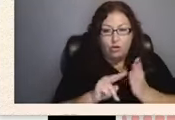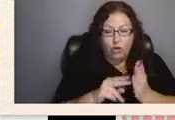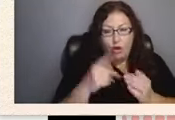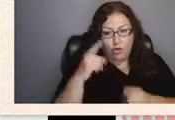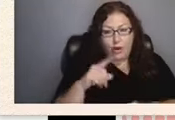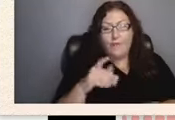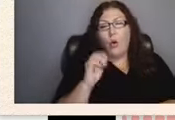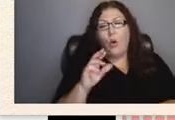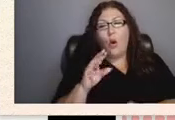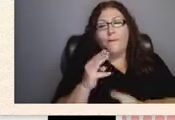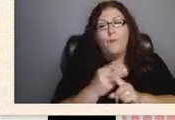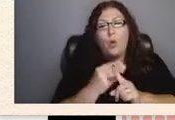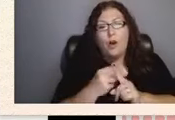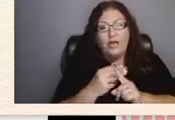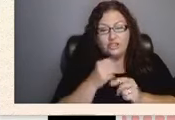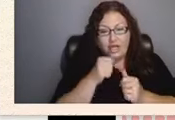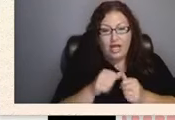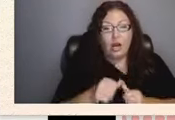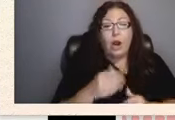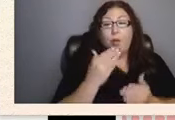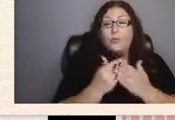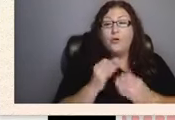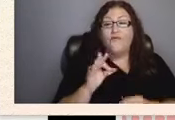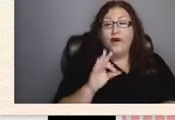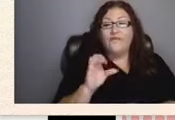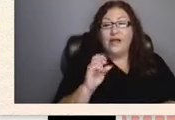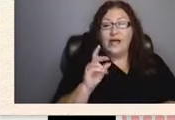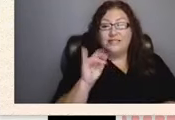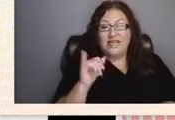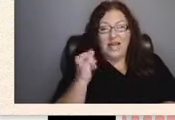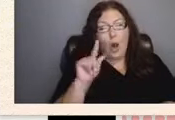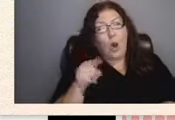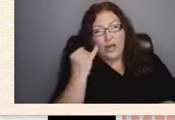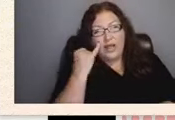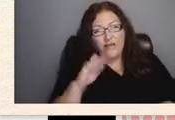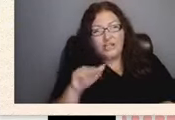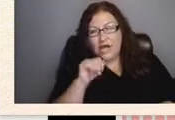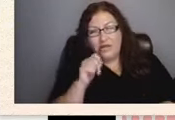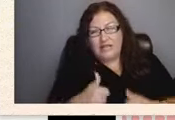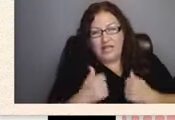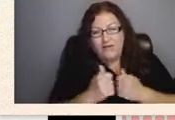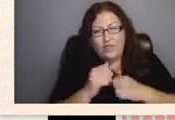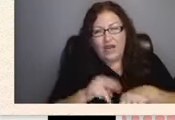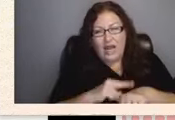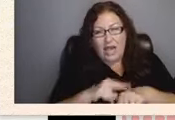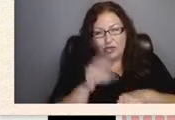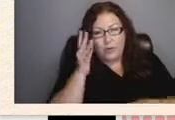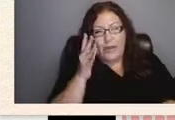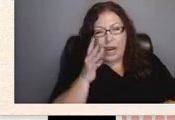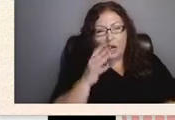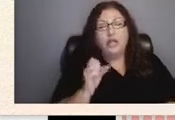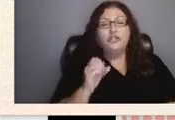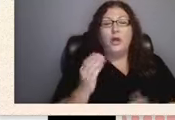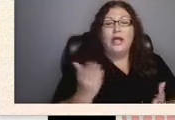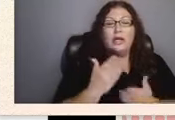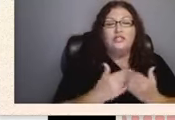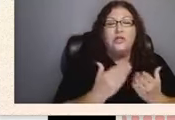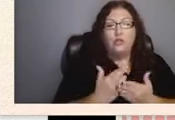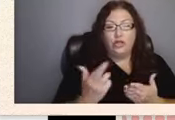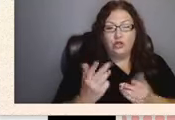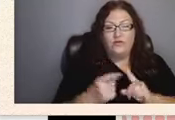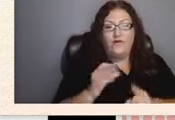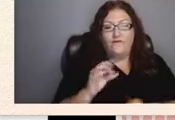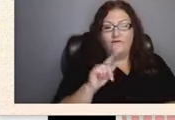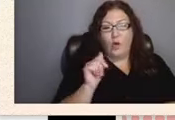of custody only if the child doesn't live with the natural parent. So here's some resources from the Florida